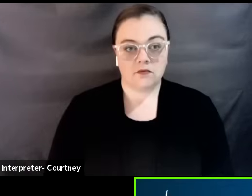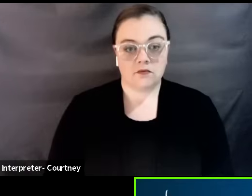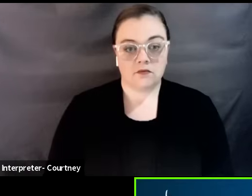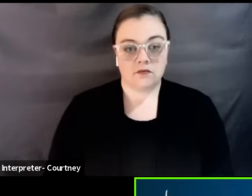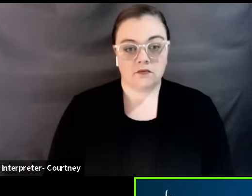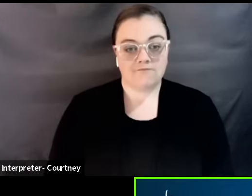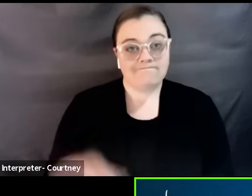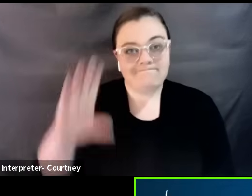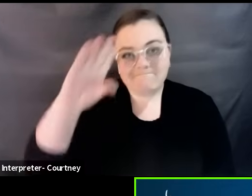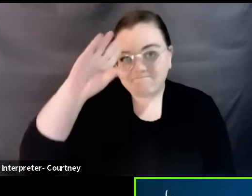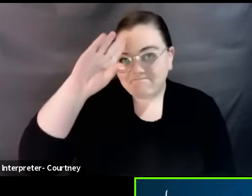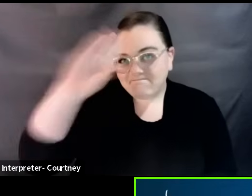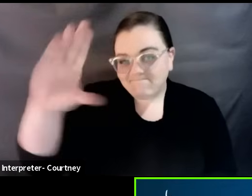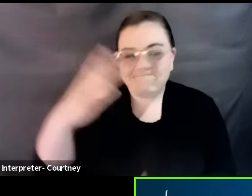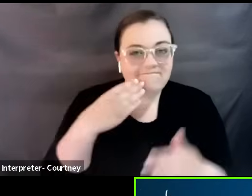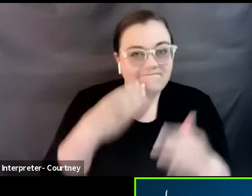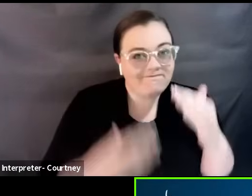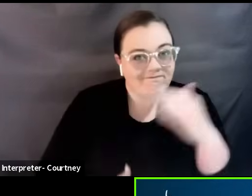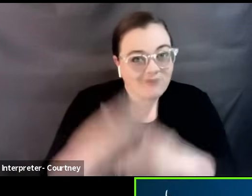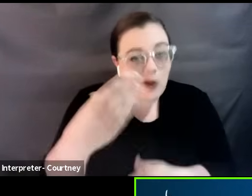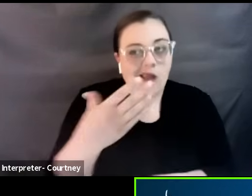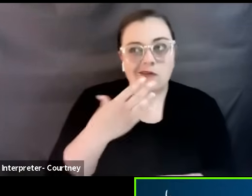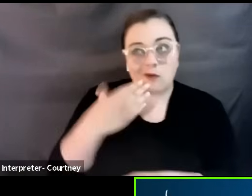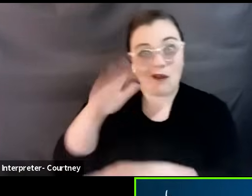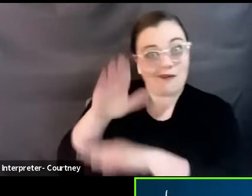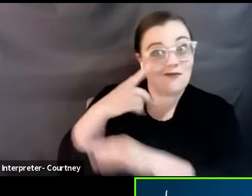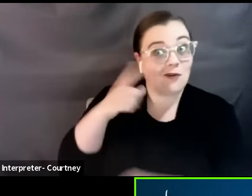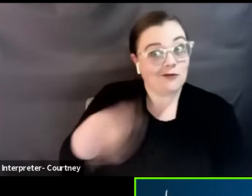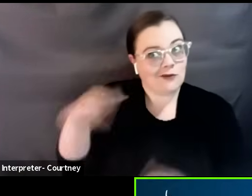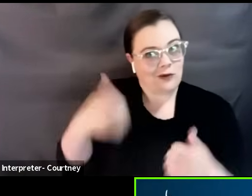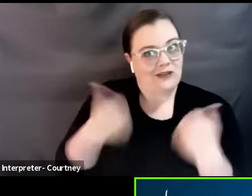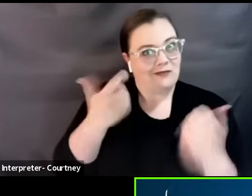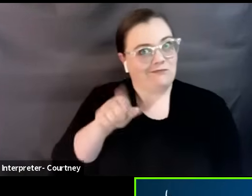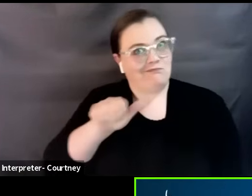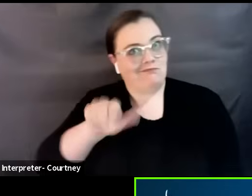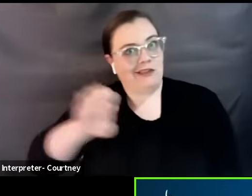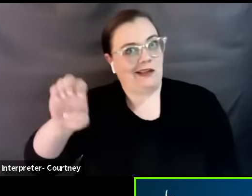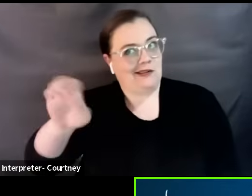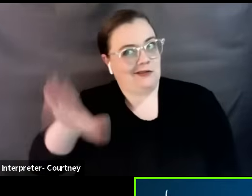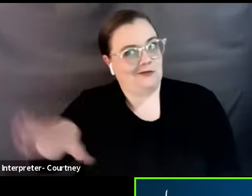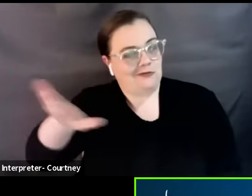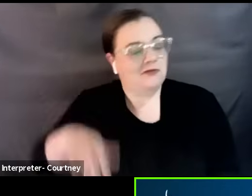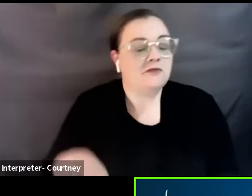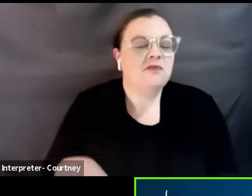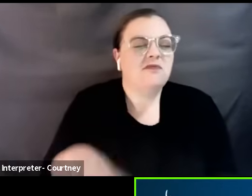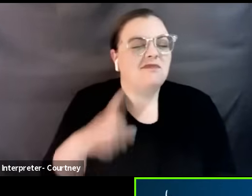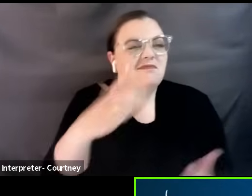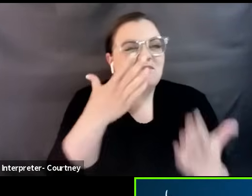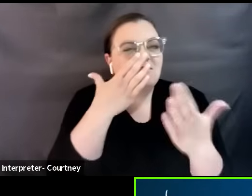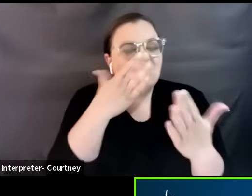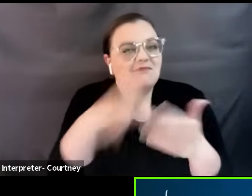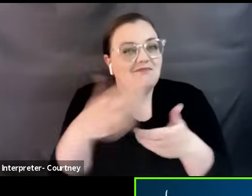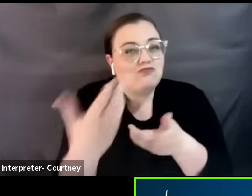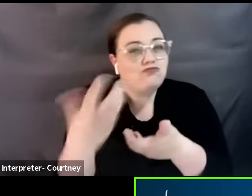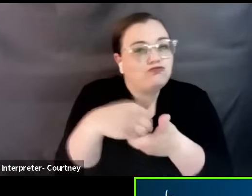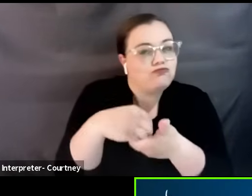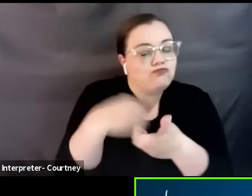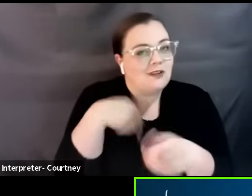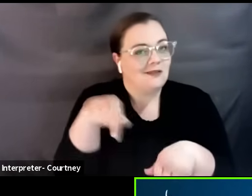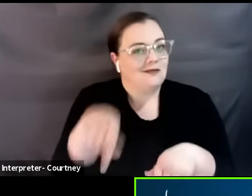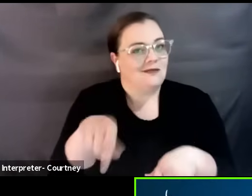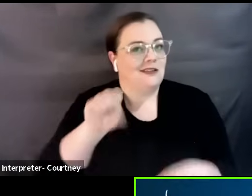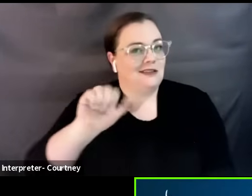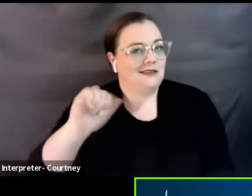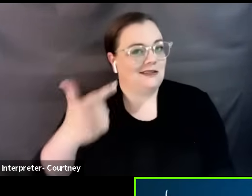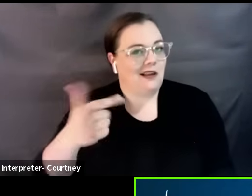Good morning, everyone, and good afternoon to those of you in different time zones. Thank you for joining us on the SAG-AFTRA live stream on